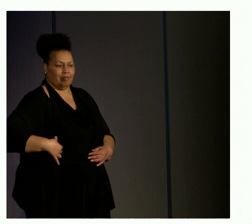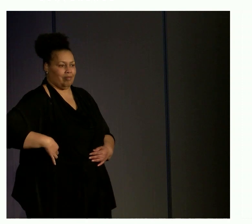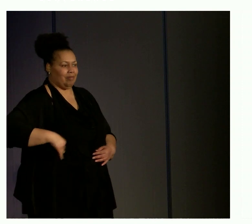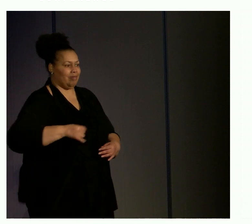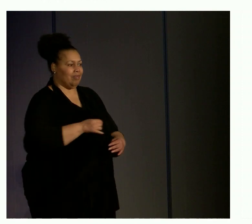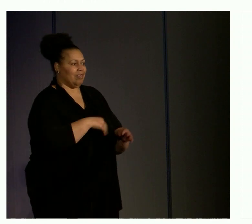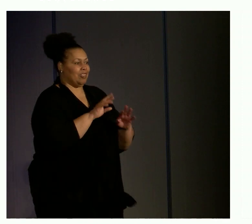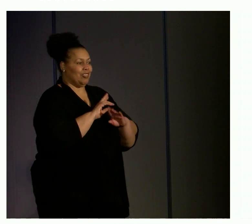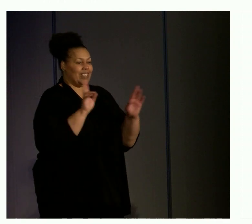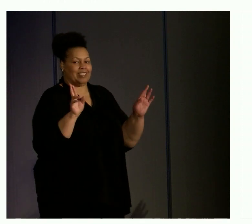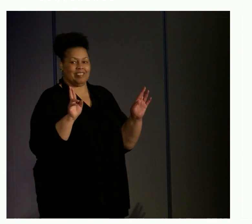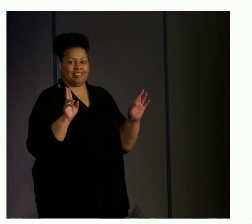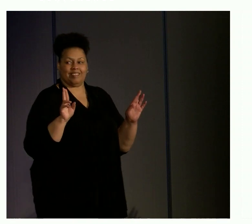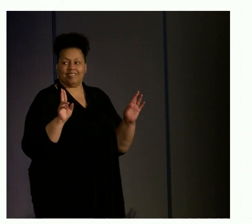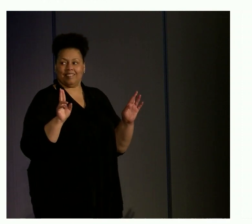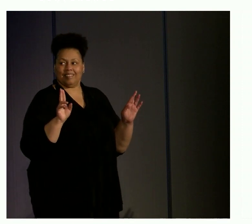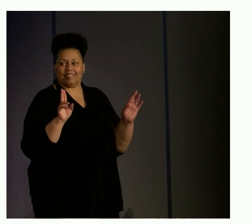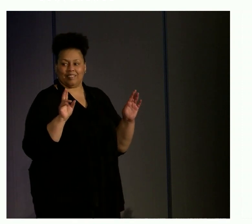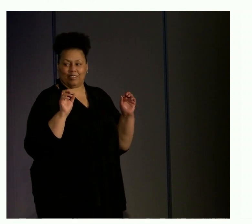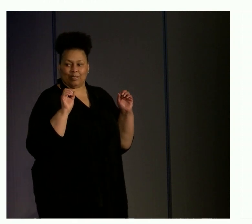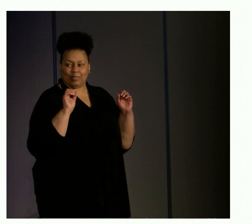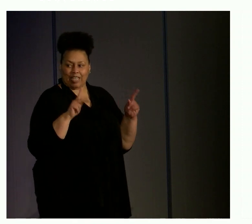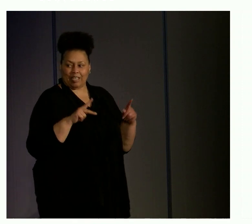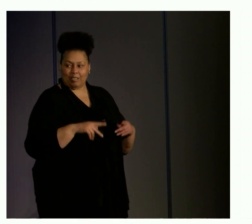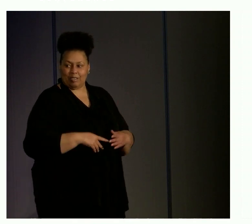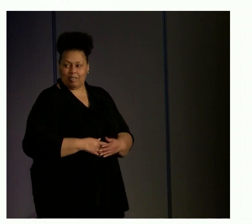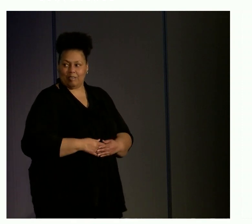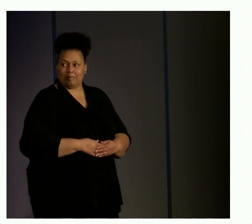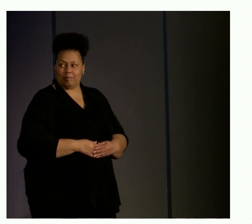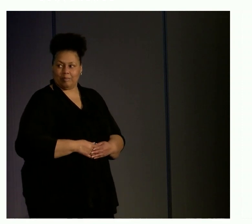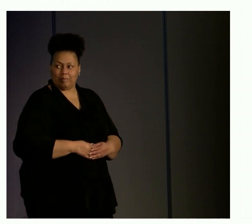Are you ready? Okay, so